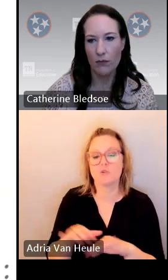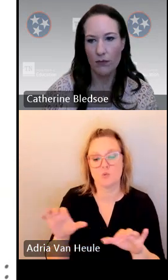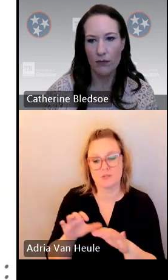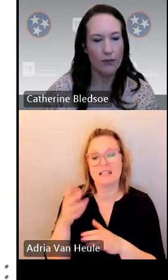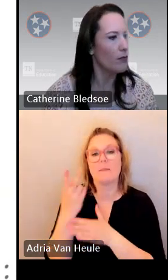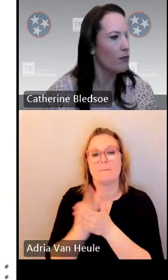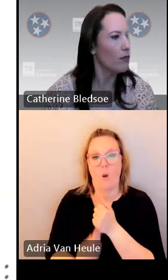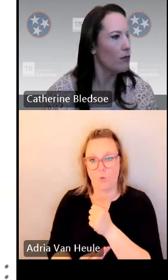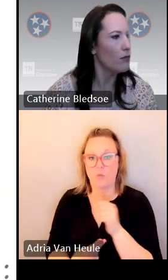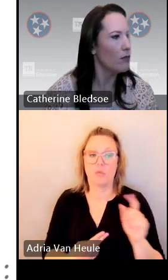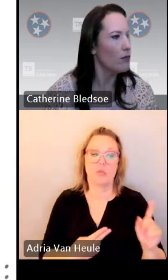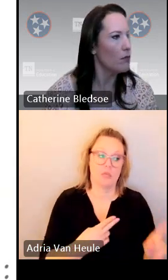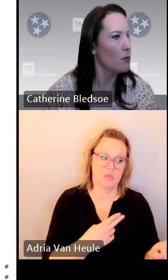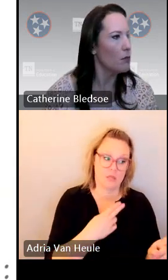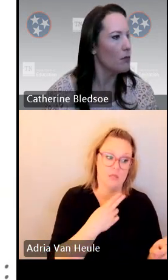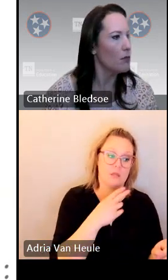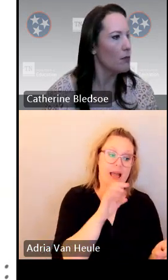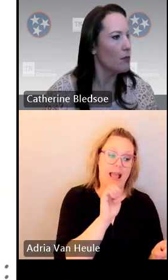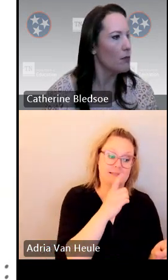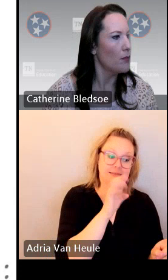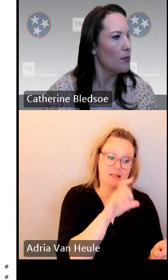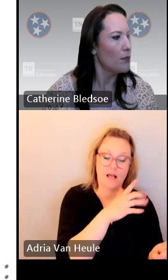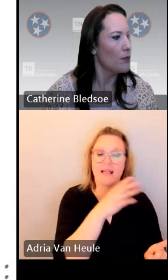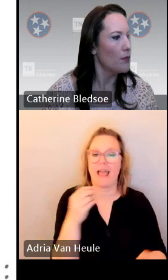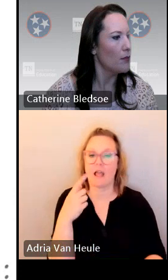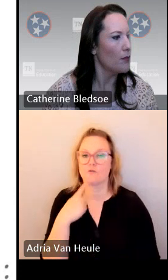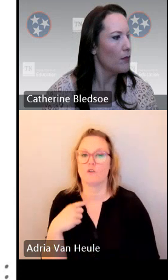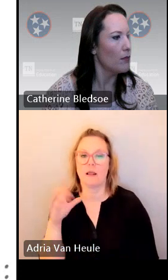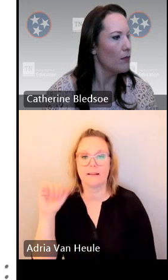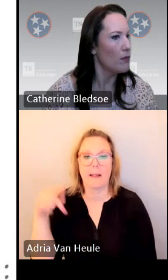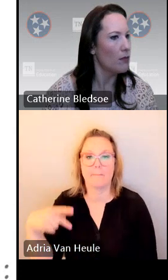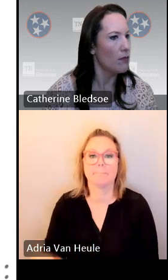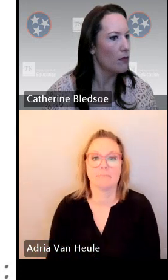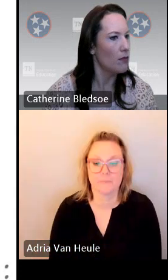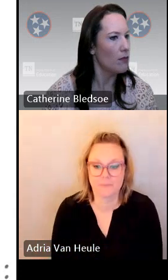REDCap. Yeah. Yes.